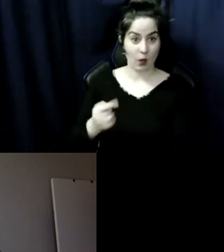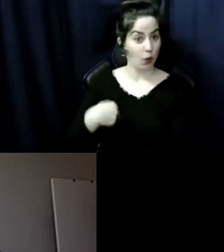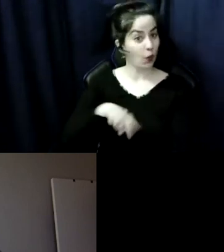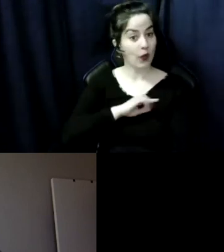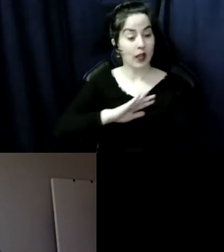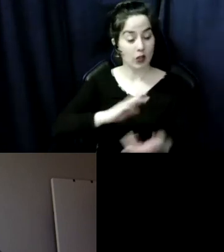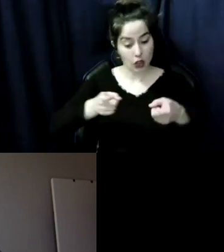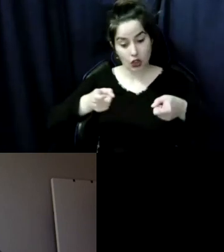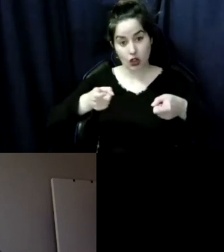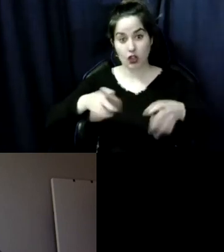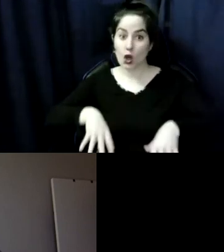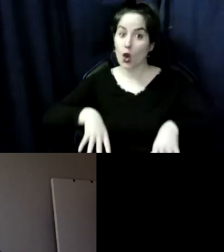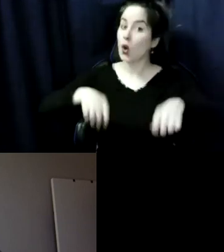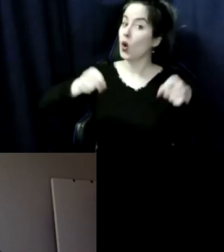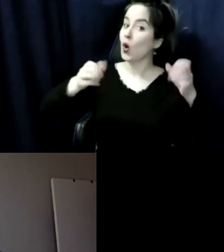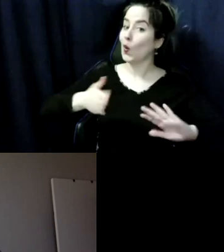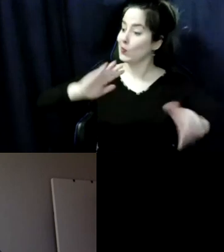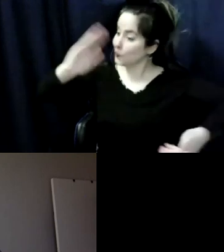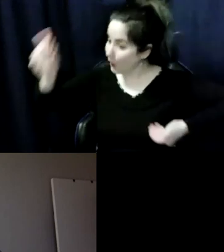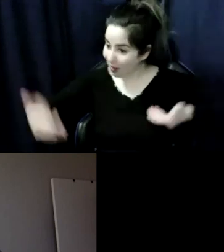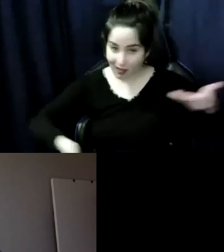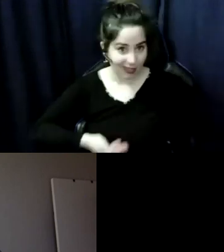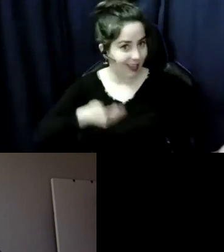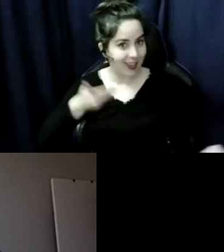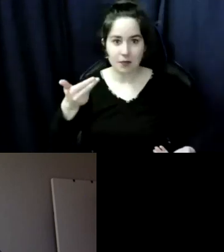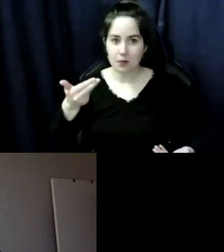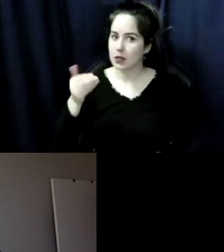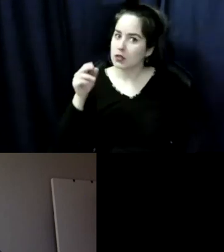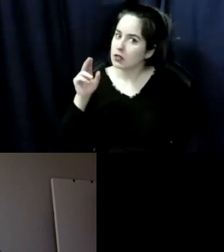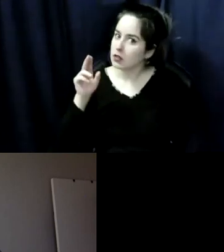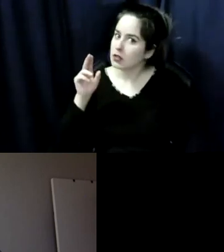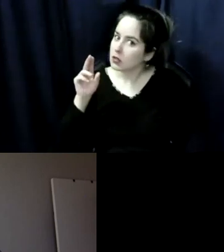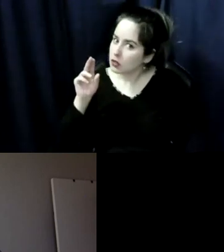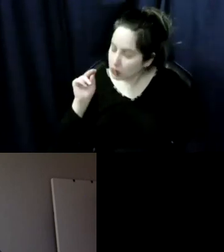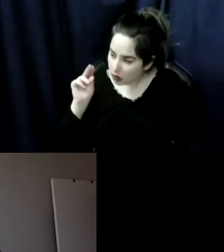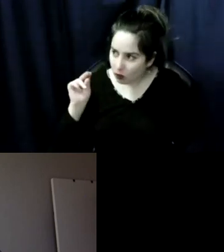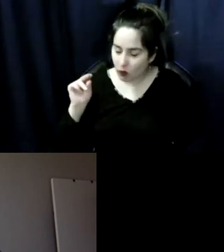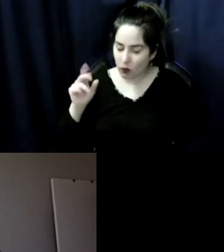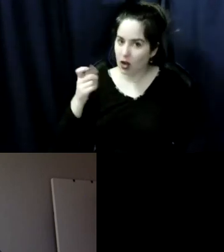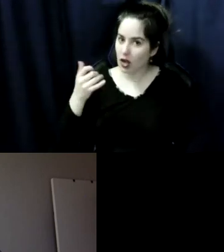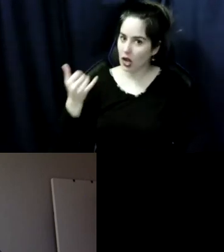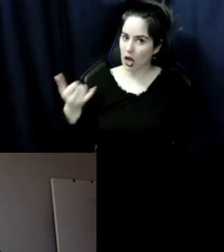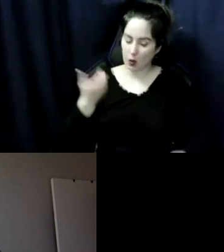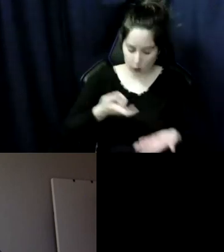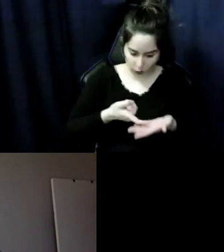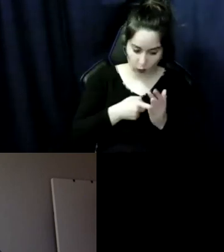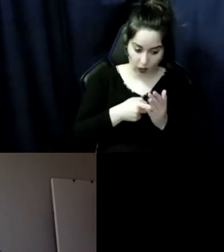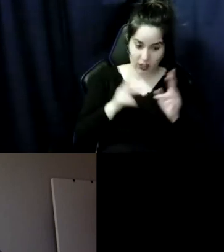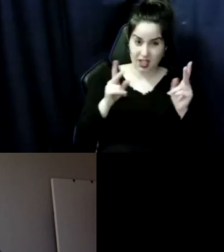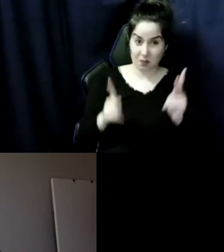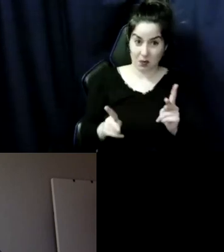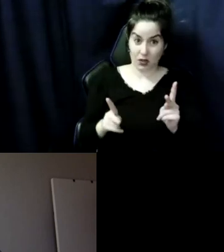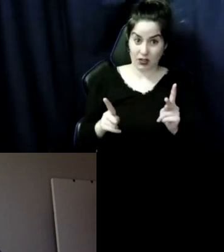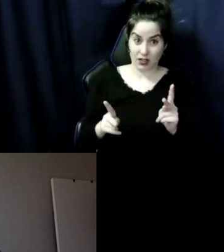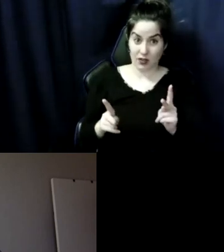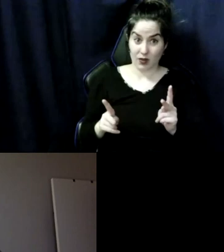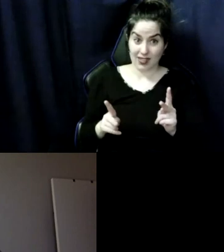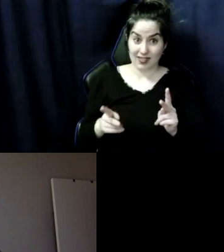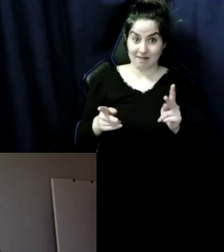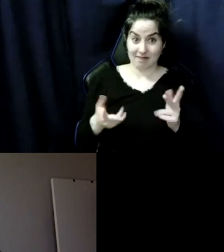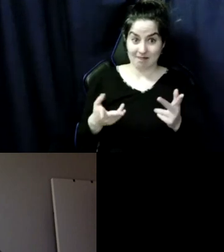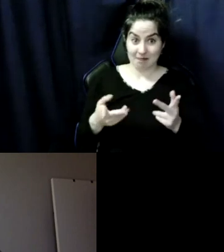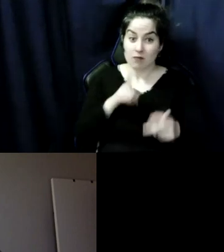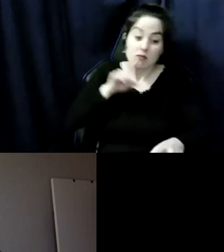and welcoming people. There's someone who actually actively has to kind of manage the space in